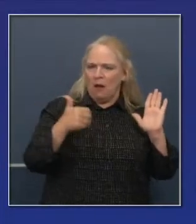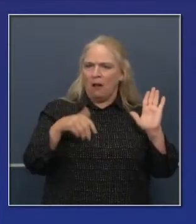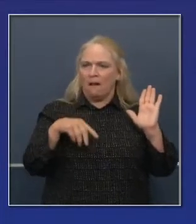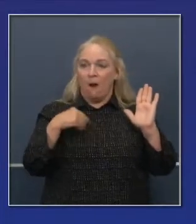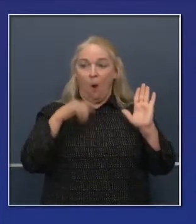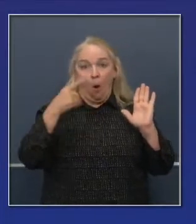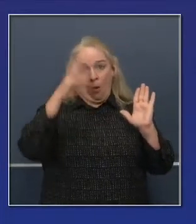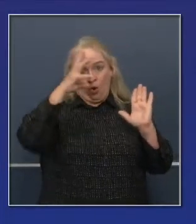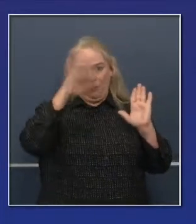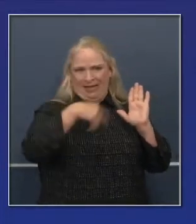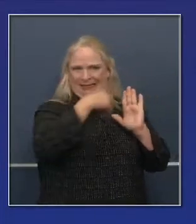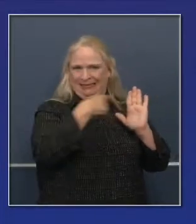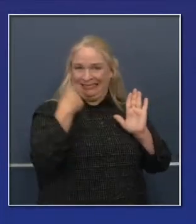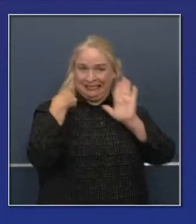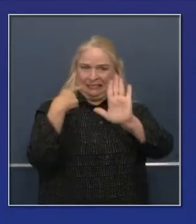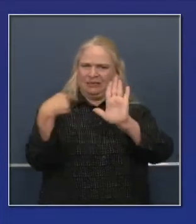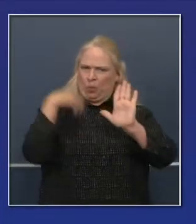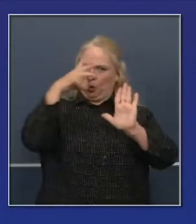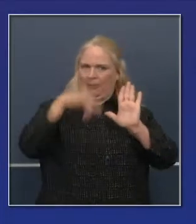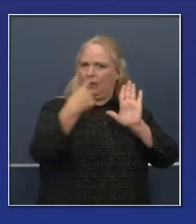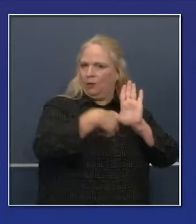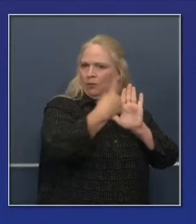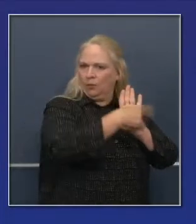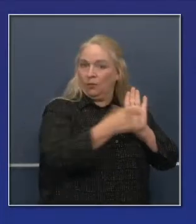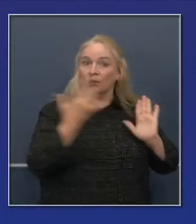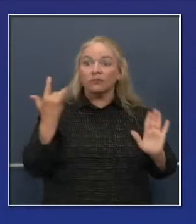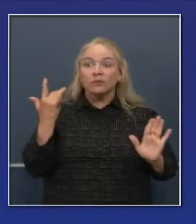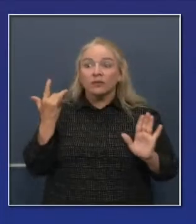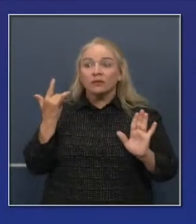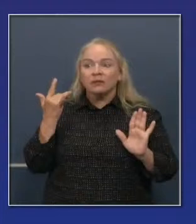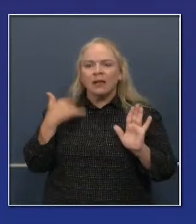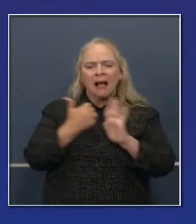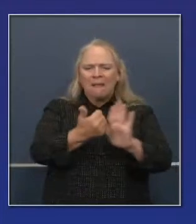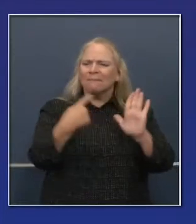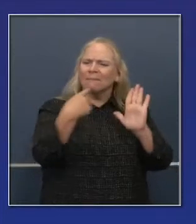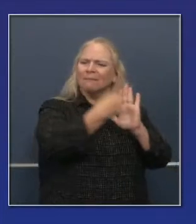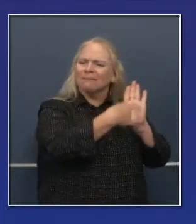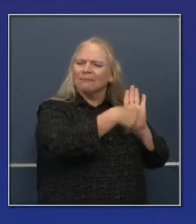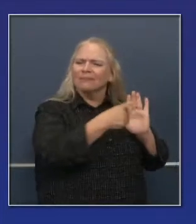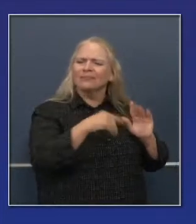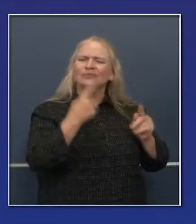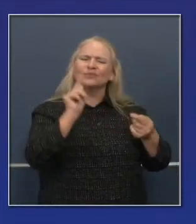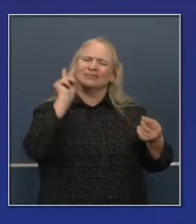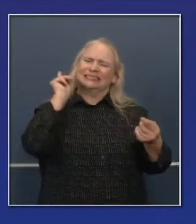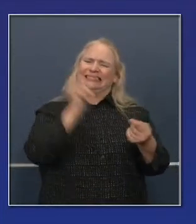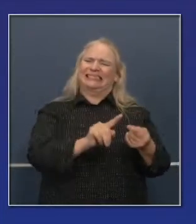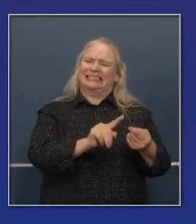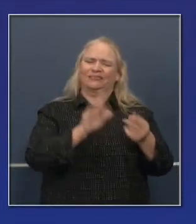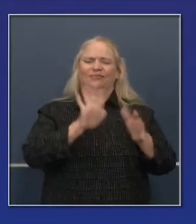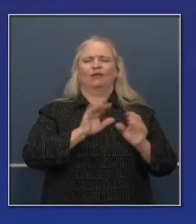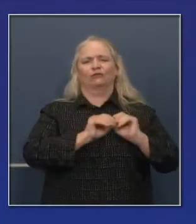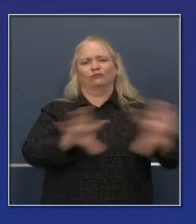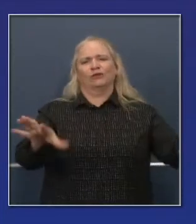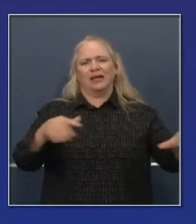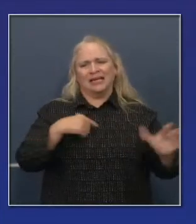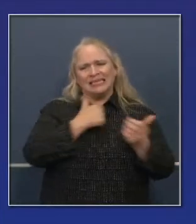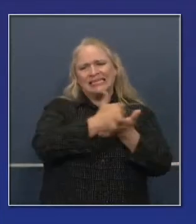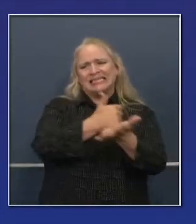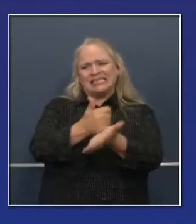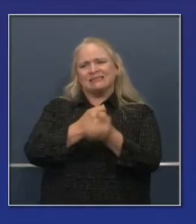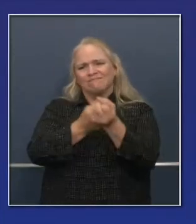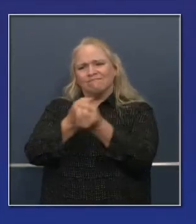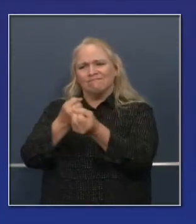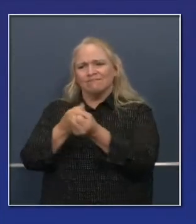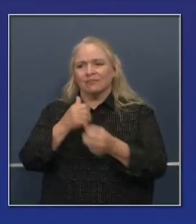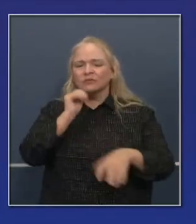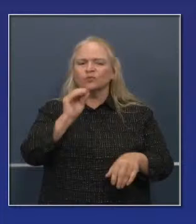to mitigate spread, to mitigate hospitalizations, ICUs, and the like. We anticipate over the next few days a number